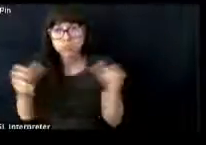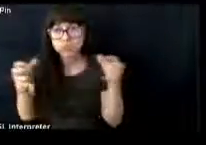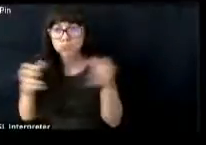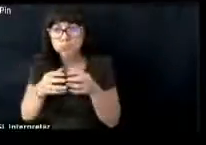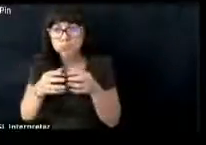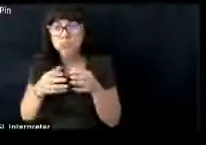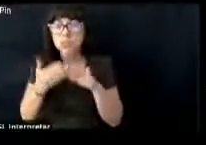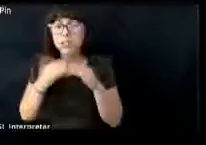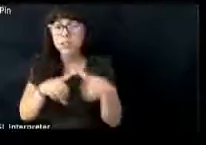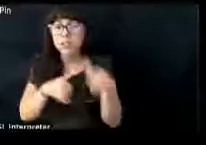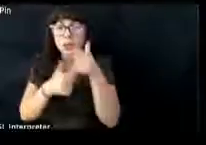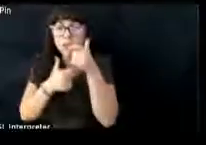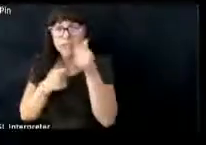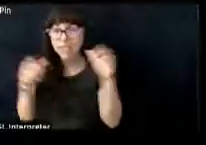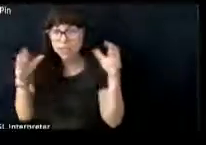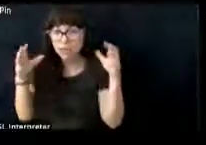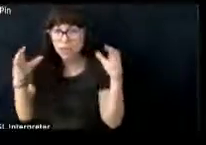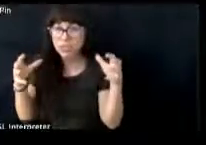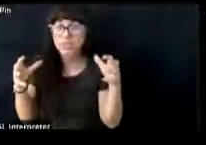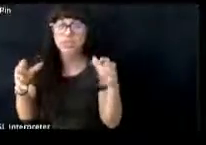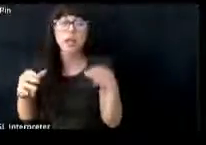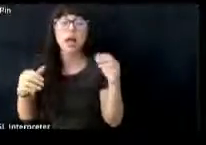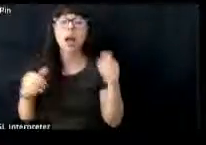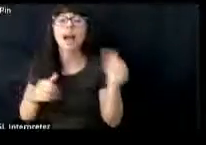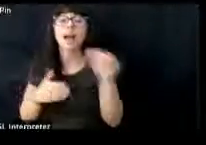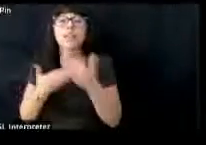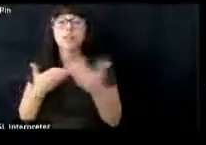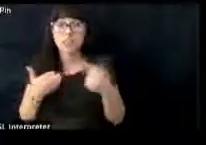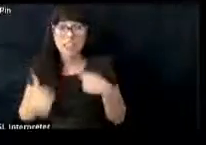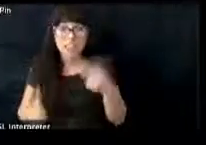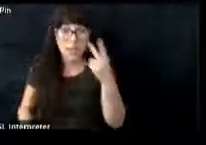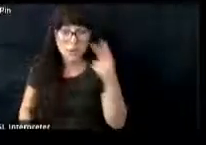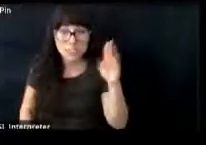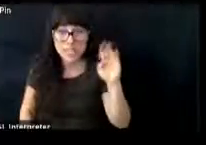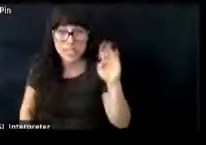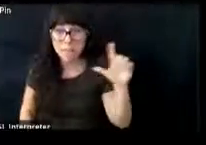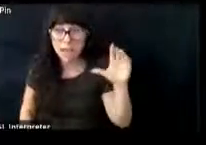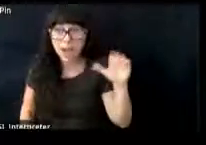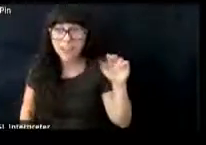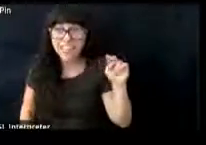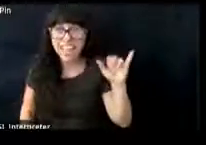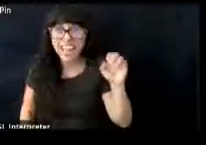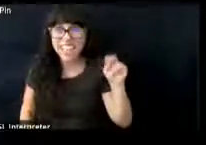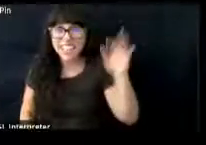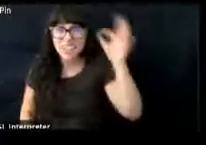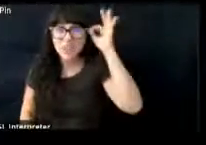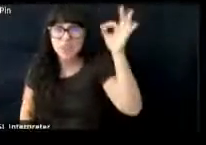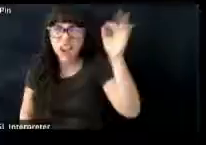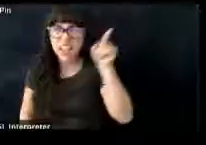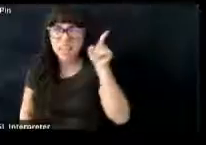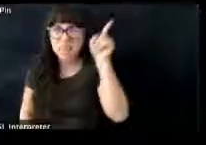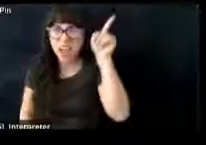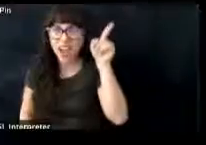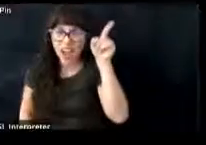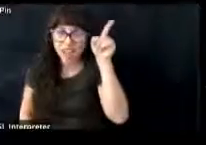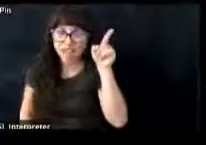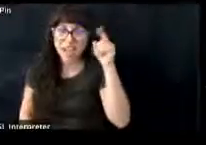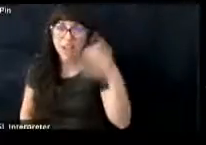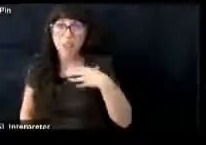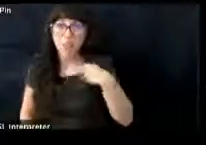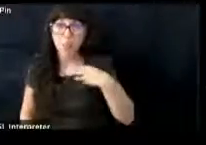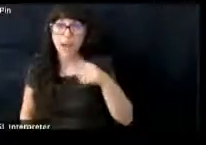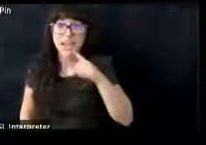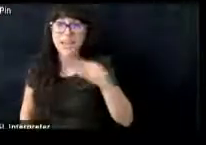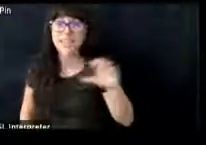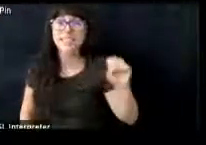of interest. Another thing is right above where you're showing Bell Canyon, right above there in the white, is the Santa Susana